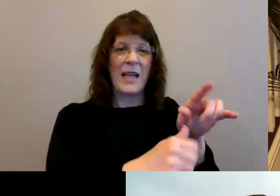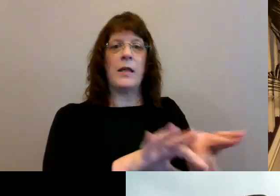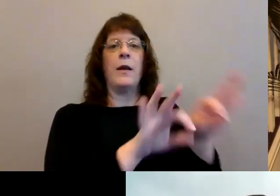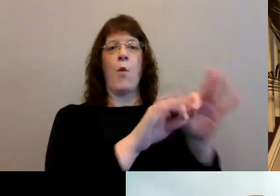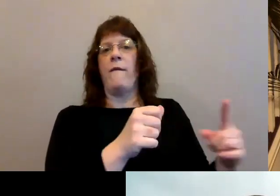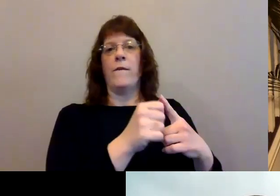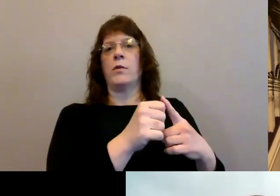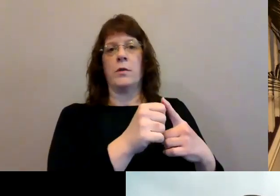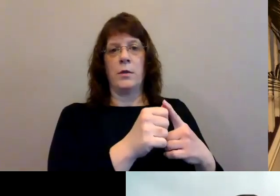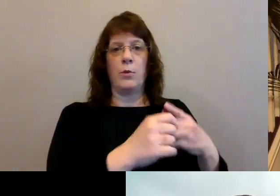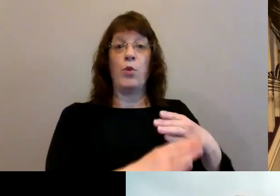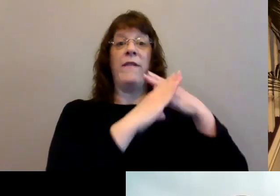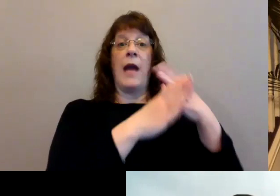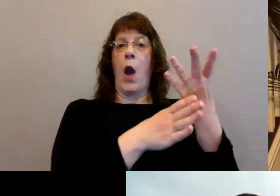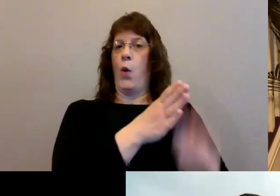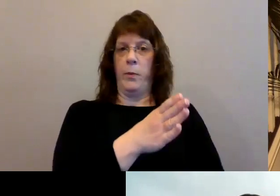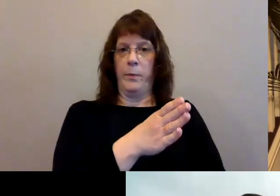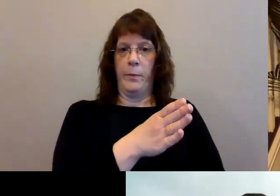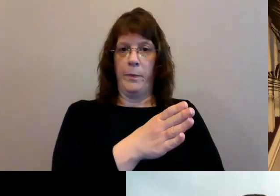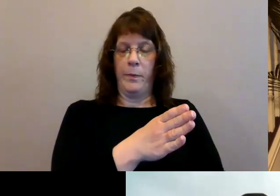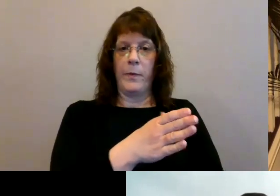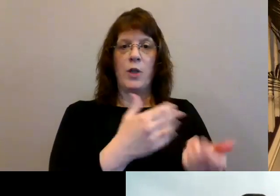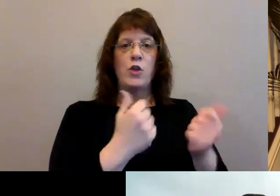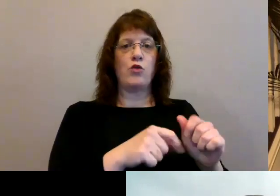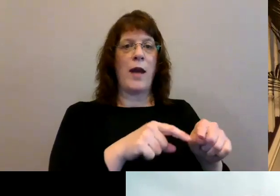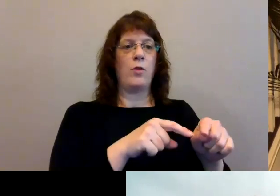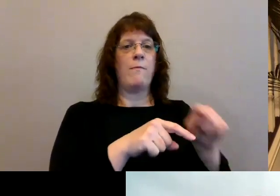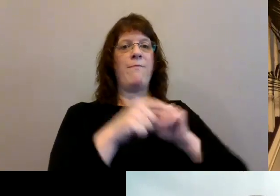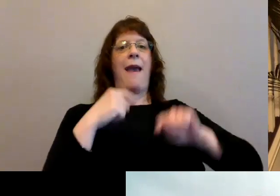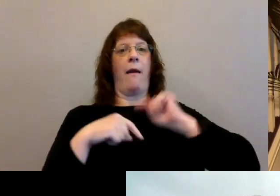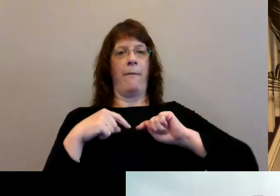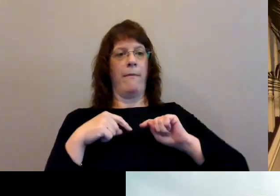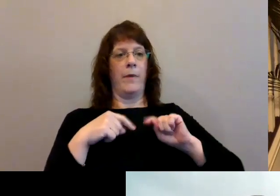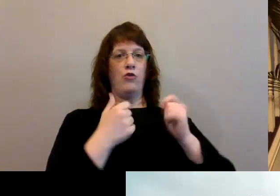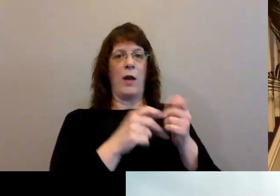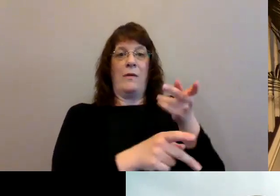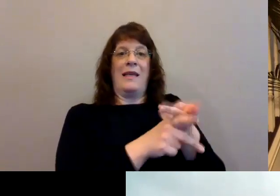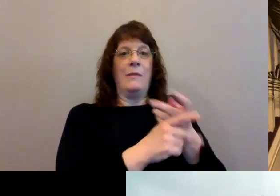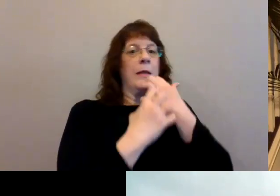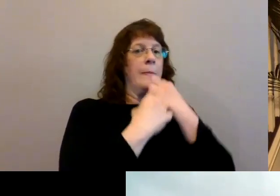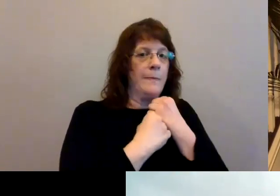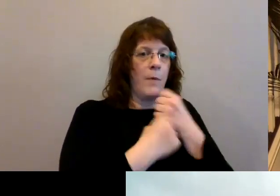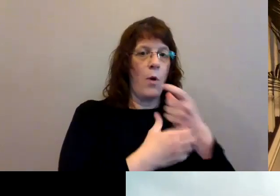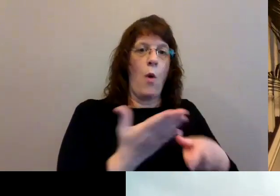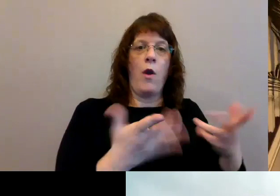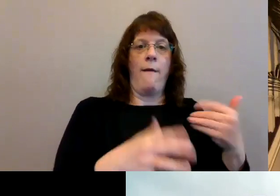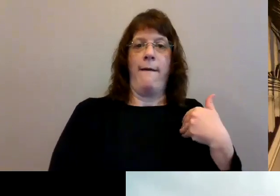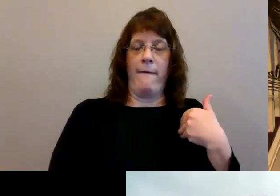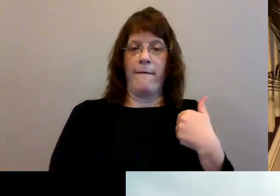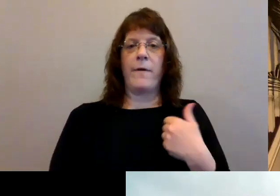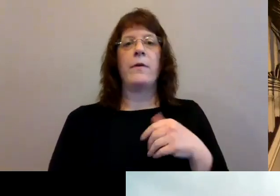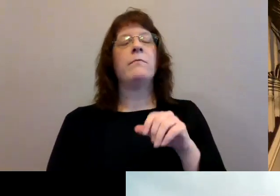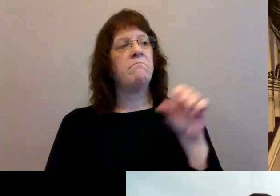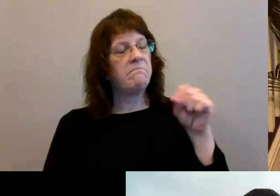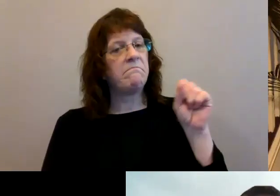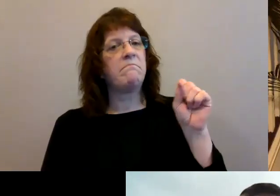to prevent extinction, to basically reverse the course of these populational trends. Yeah. Yeah. So